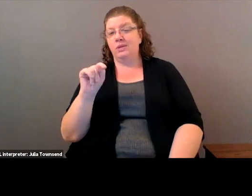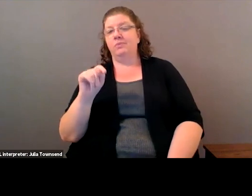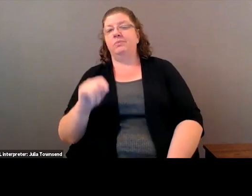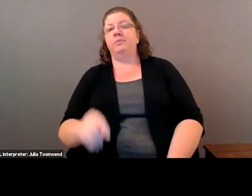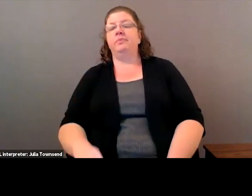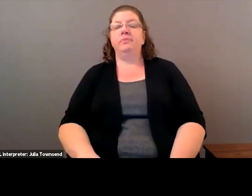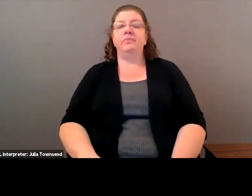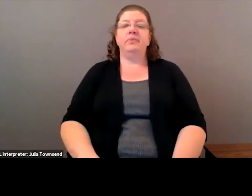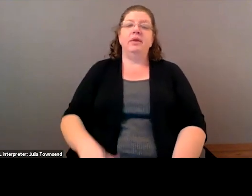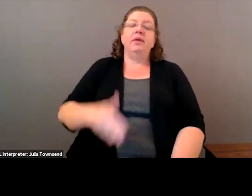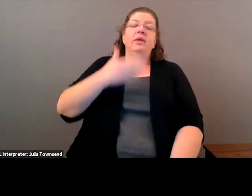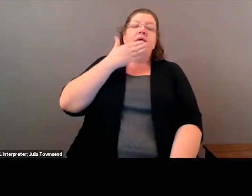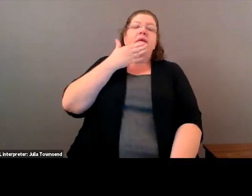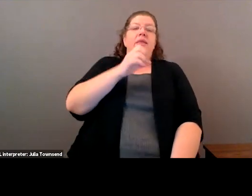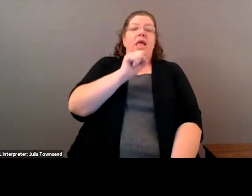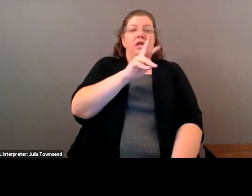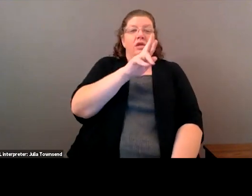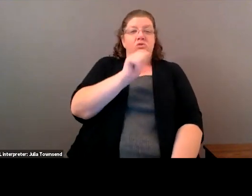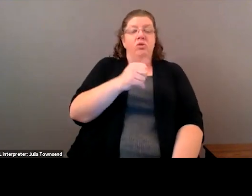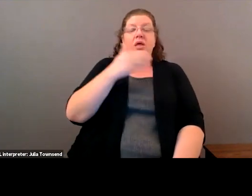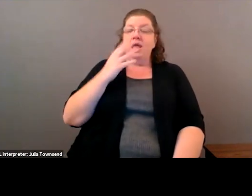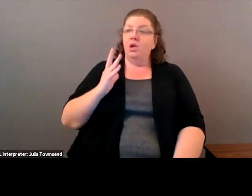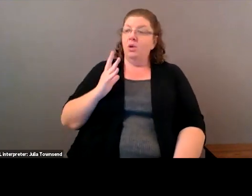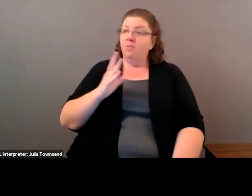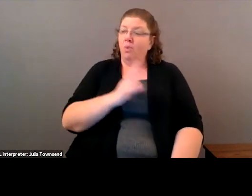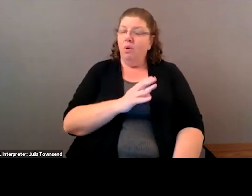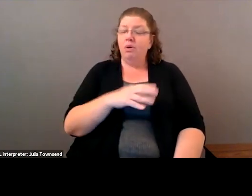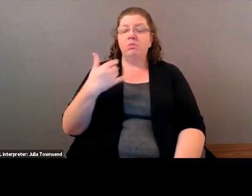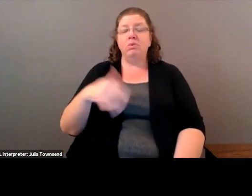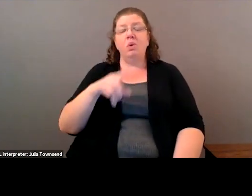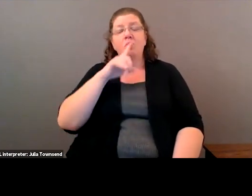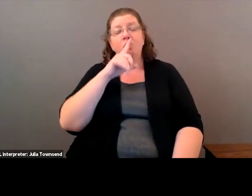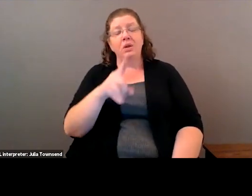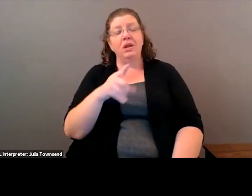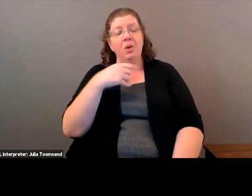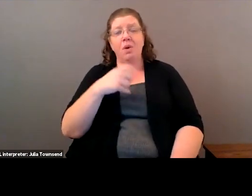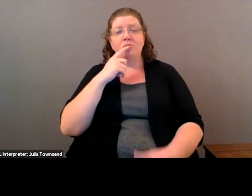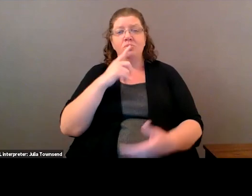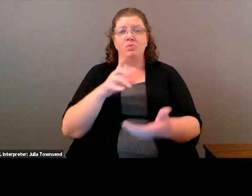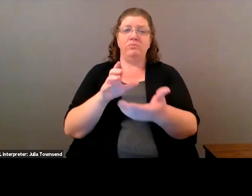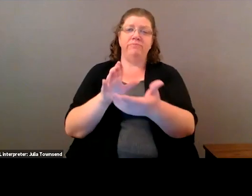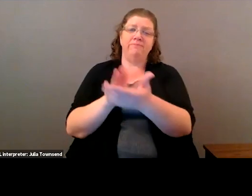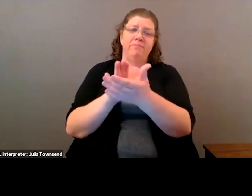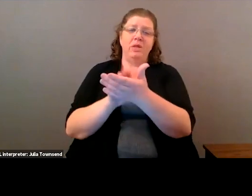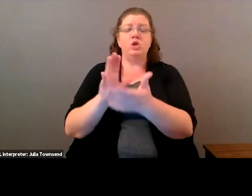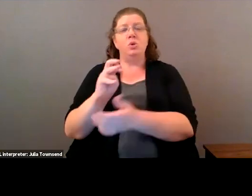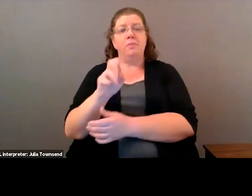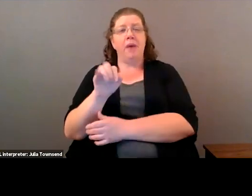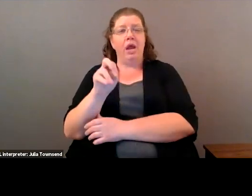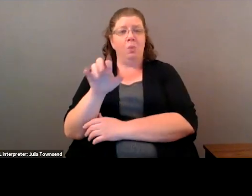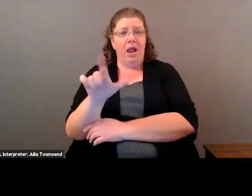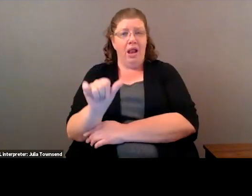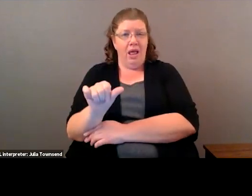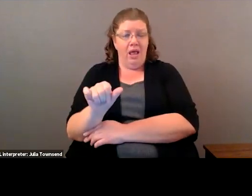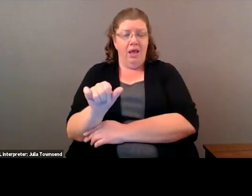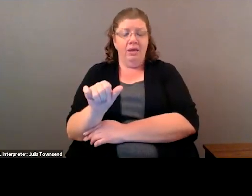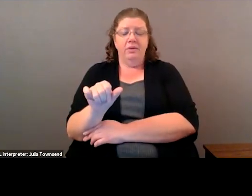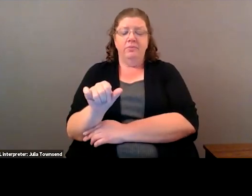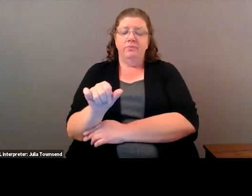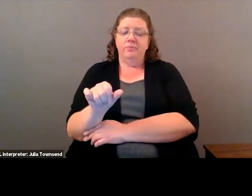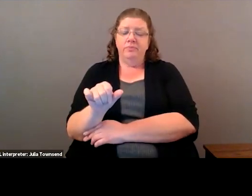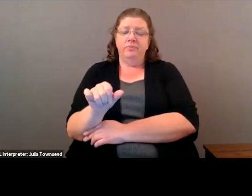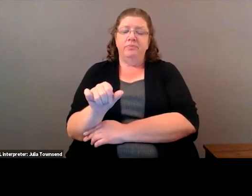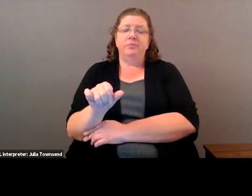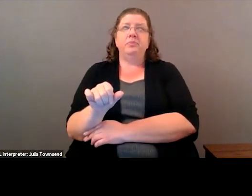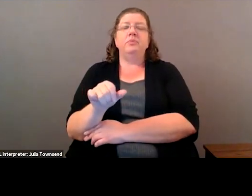Thank you, Sandra. Thank you, board. And, you know, I really want to just a shout out to Manuela. And I just want